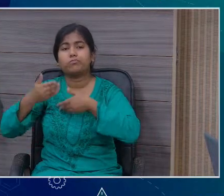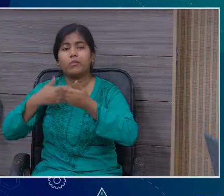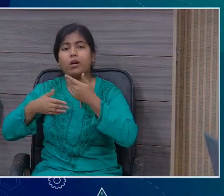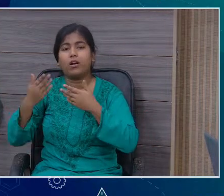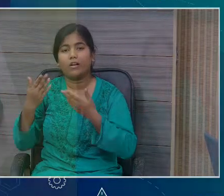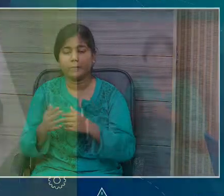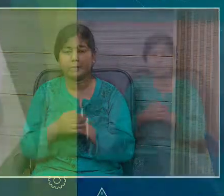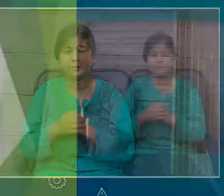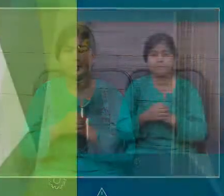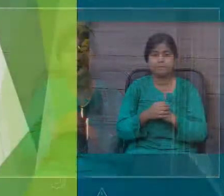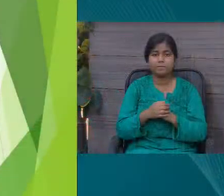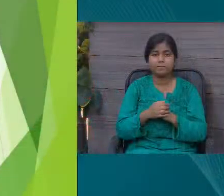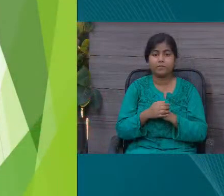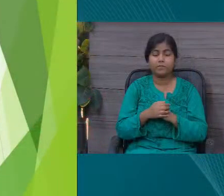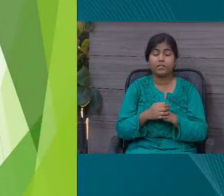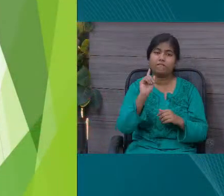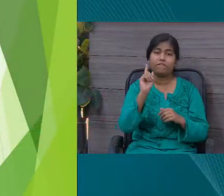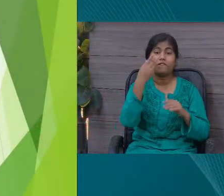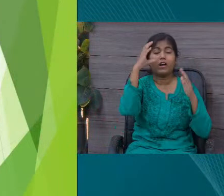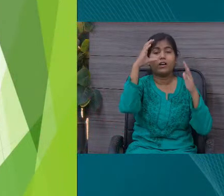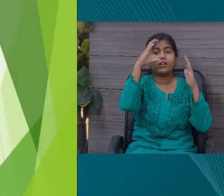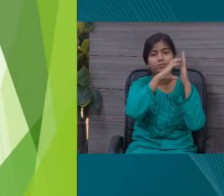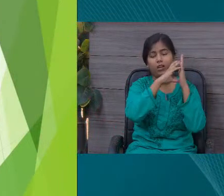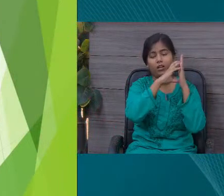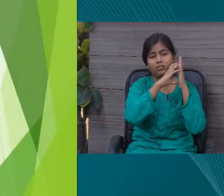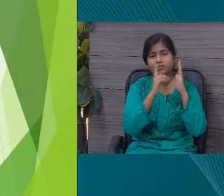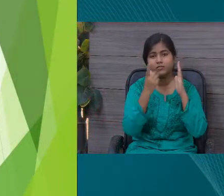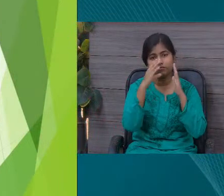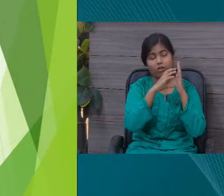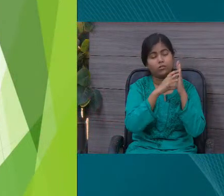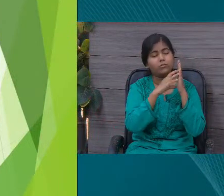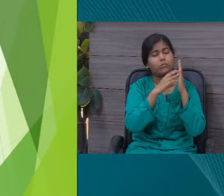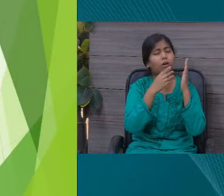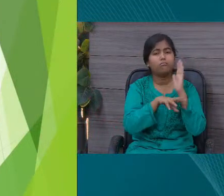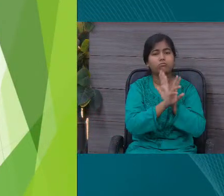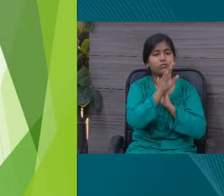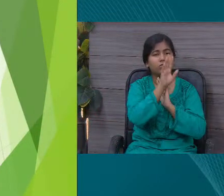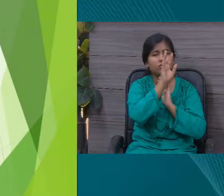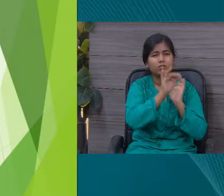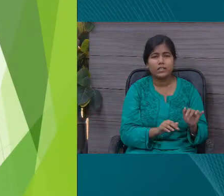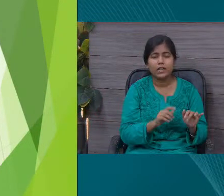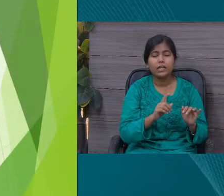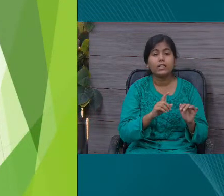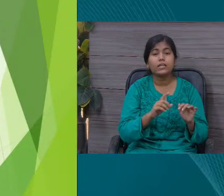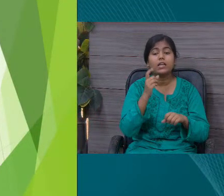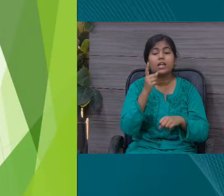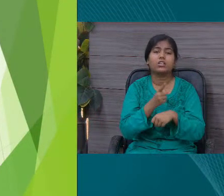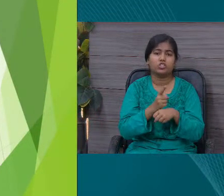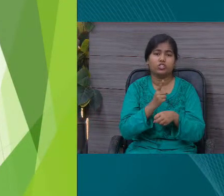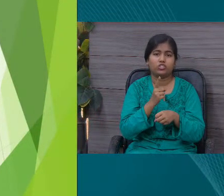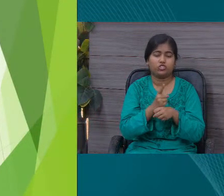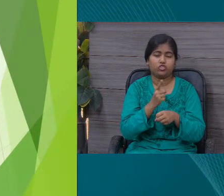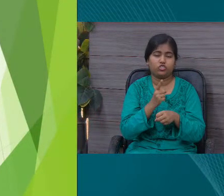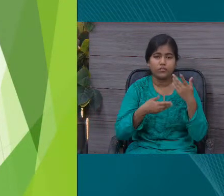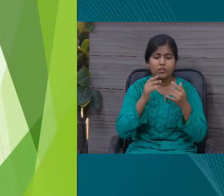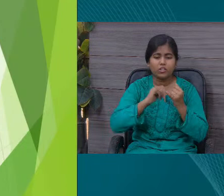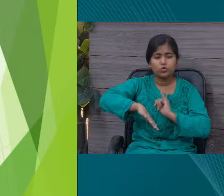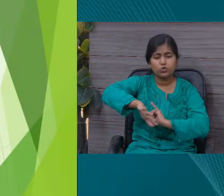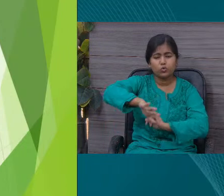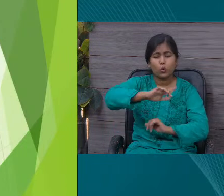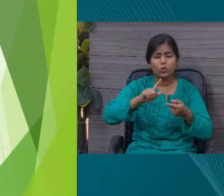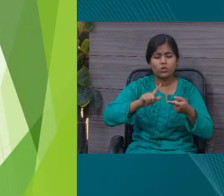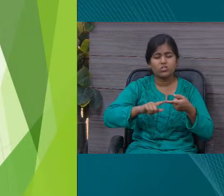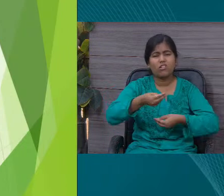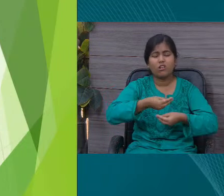first part, the chapter talks about a socio-economically weak child who